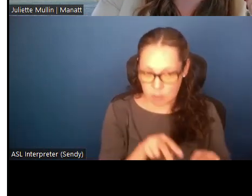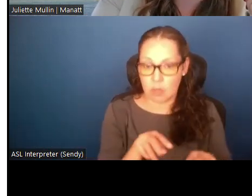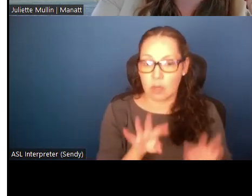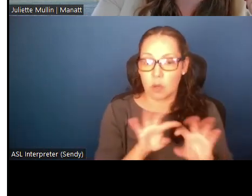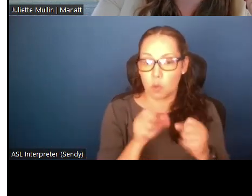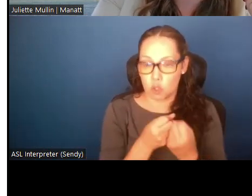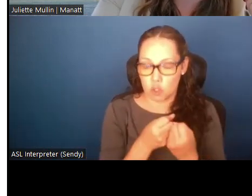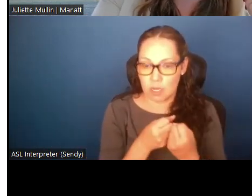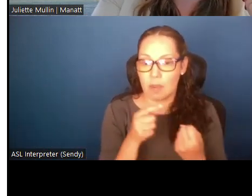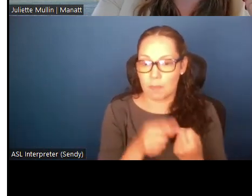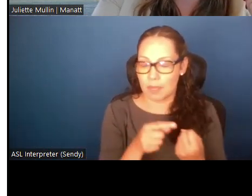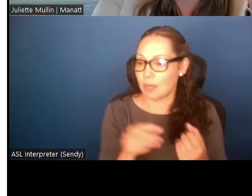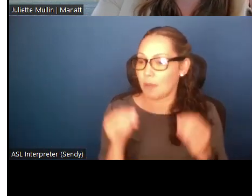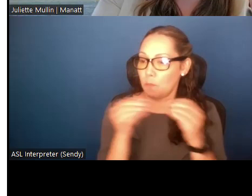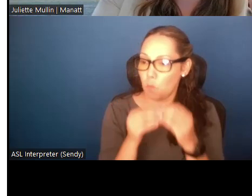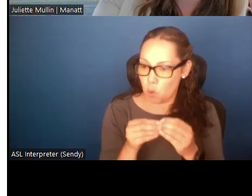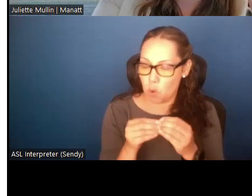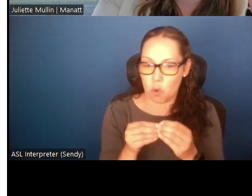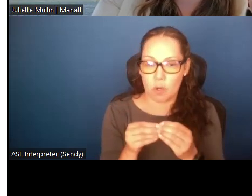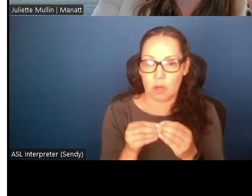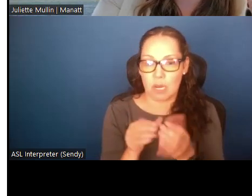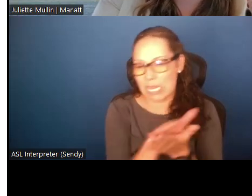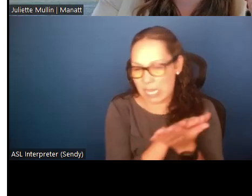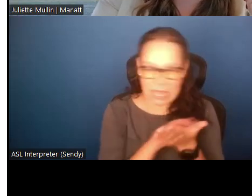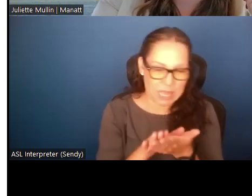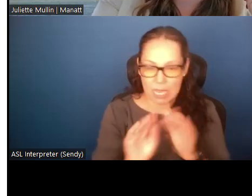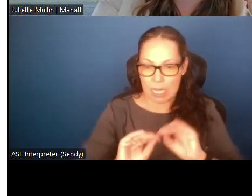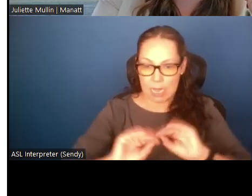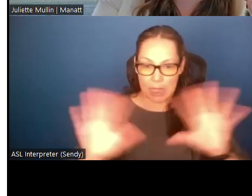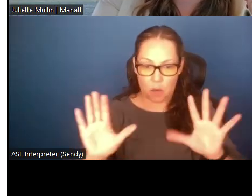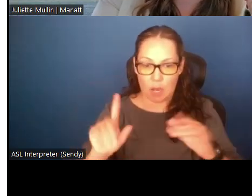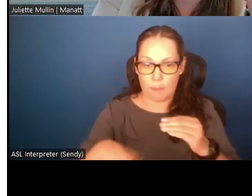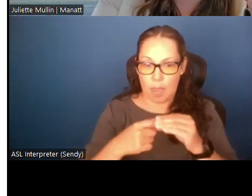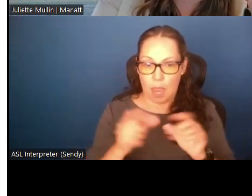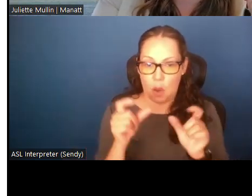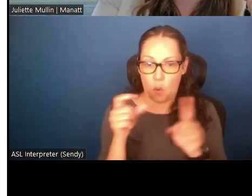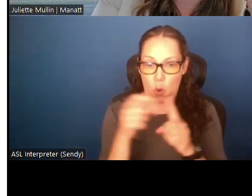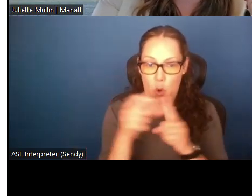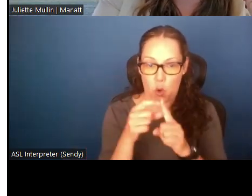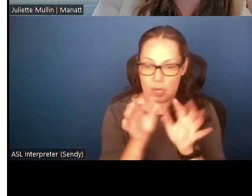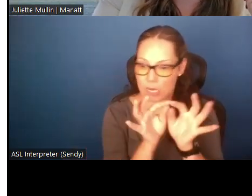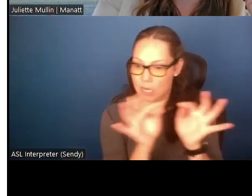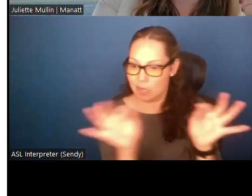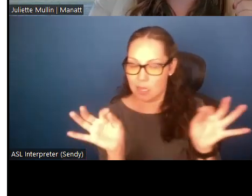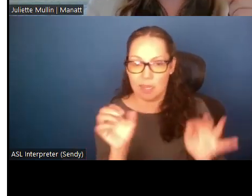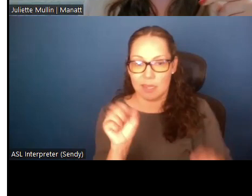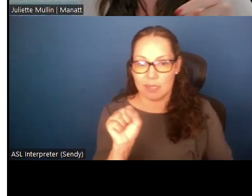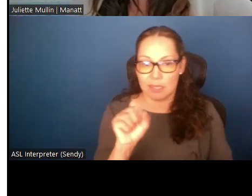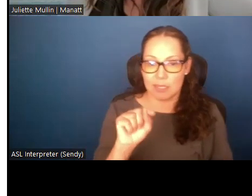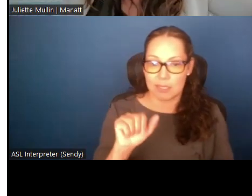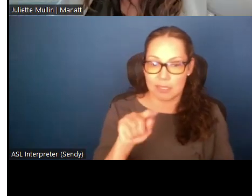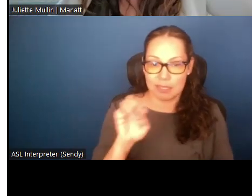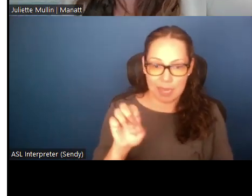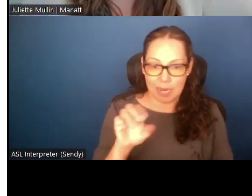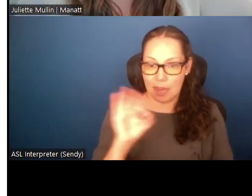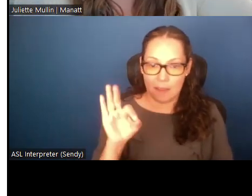little bit more crisp when we say state of emergency, about it being a state of emergency that impacts visitation and developing some